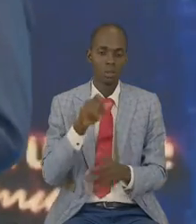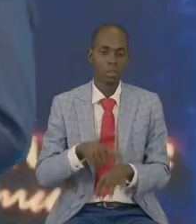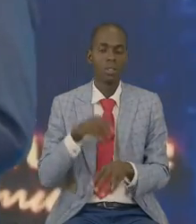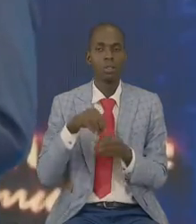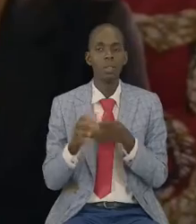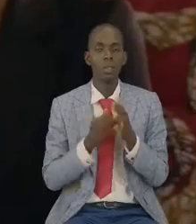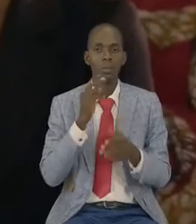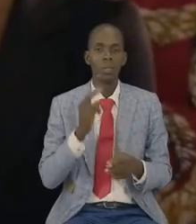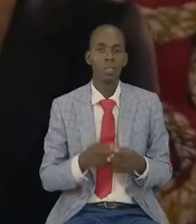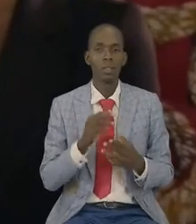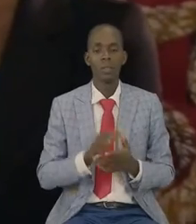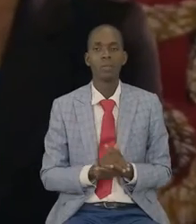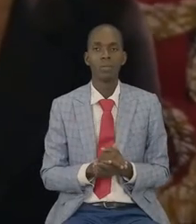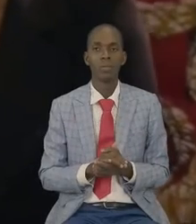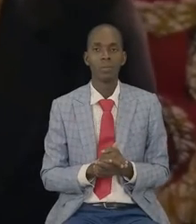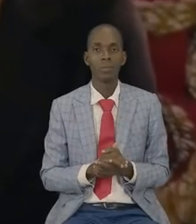Jesus' name.